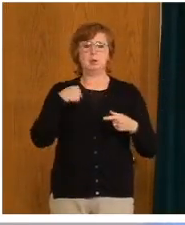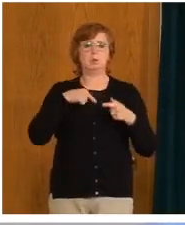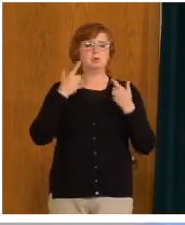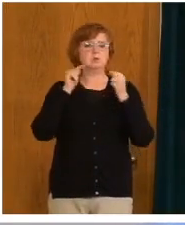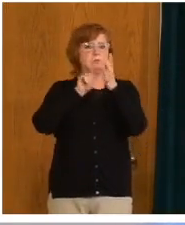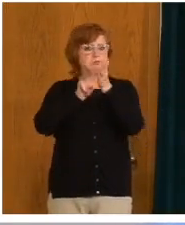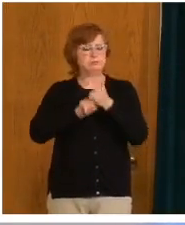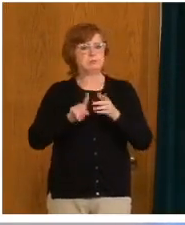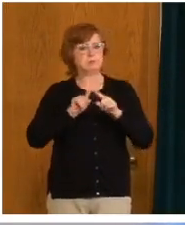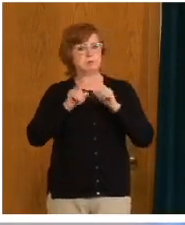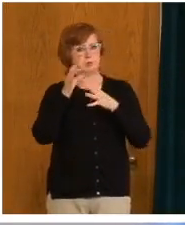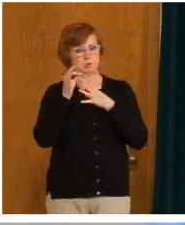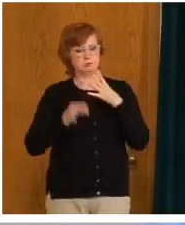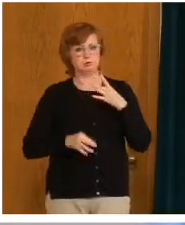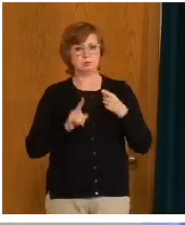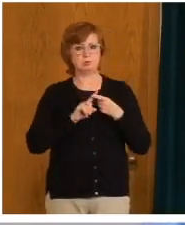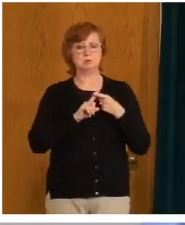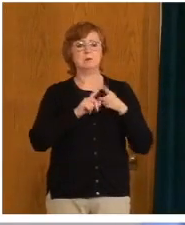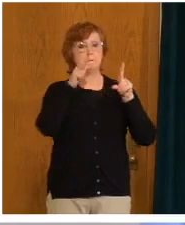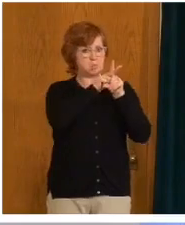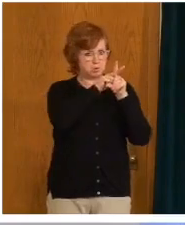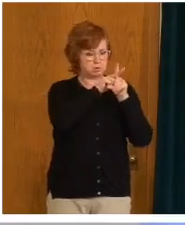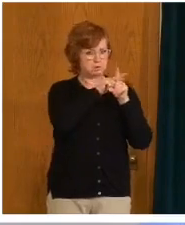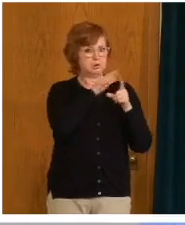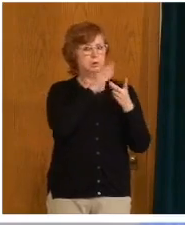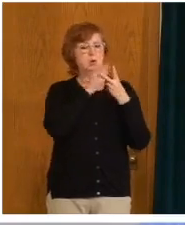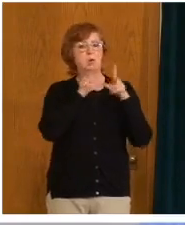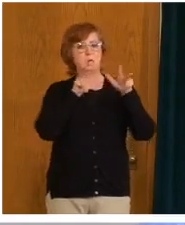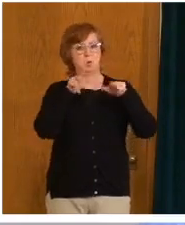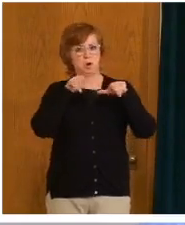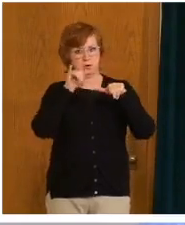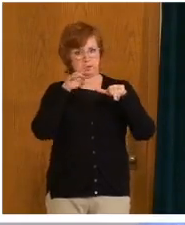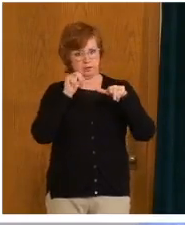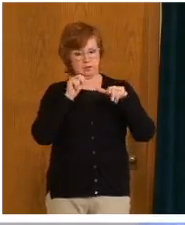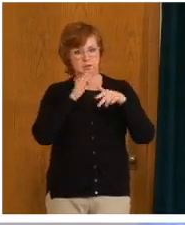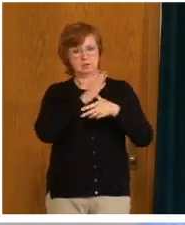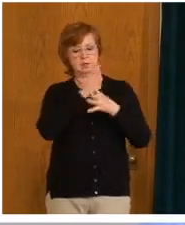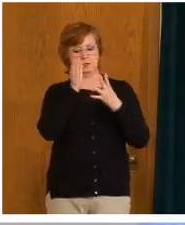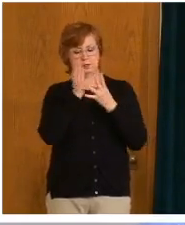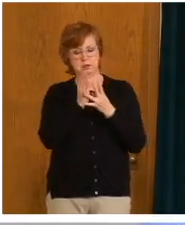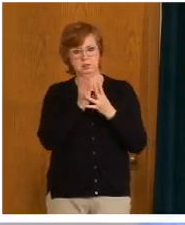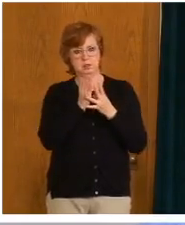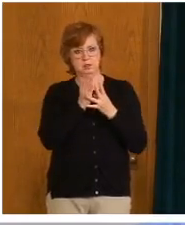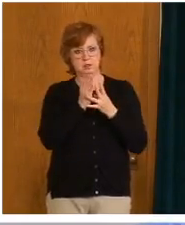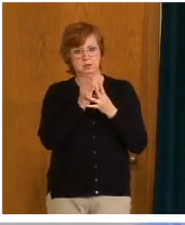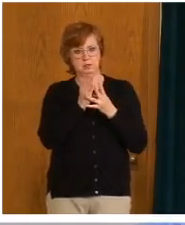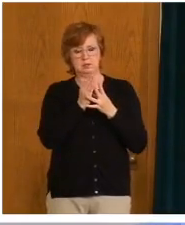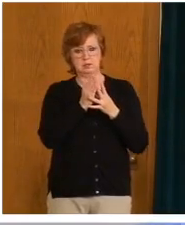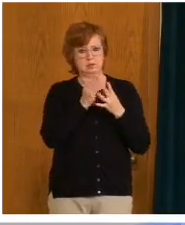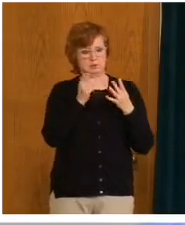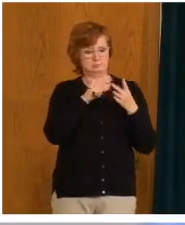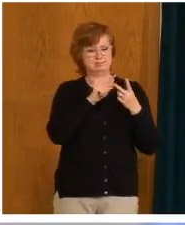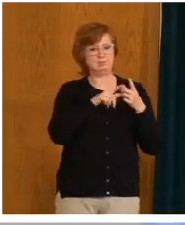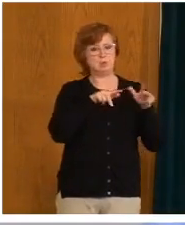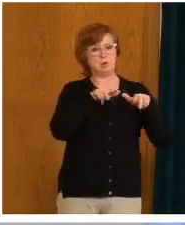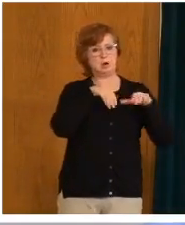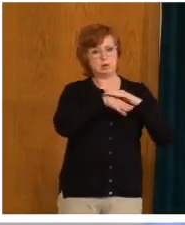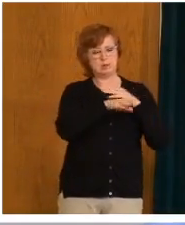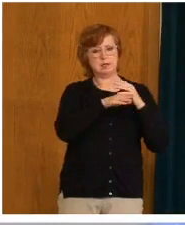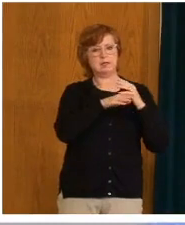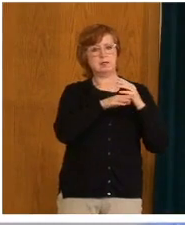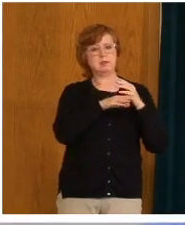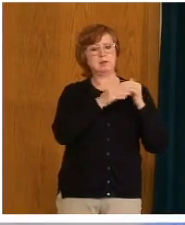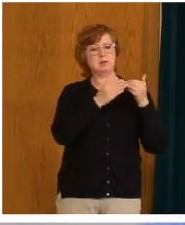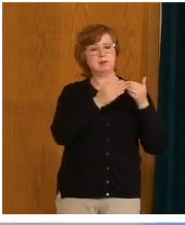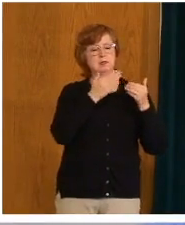and walk-in clinics for our seniors that are more convenient. But also, as I said, sharing more information for pharmacy